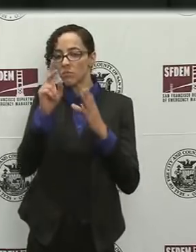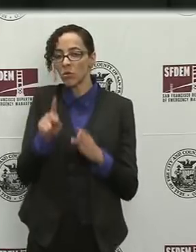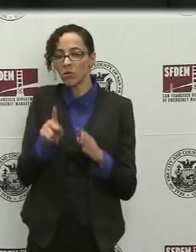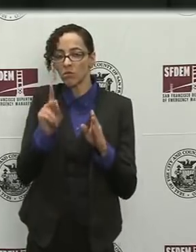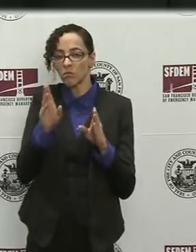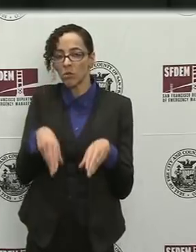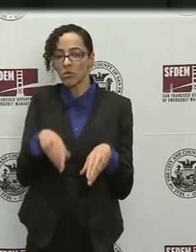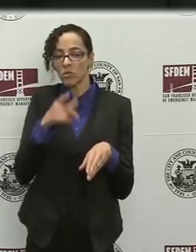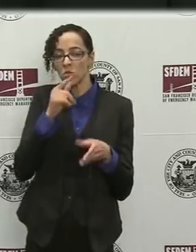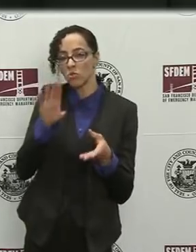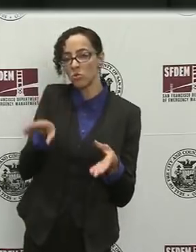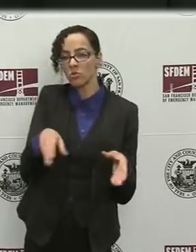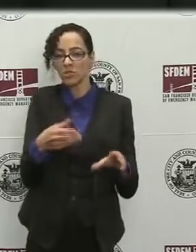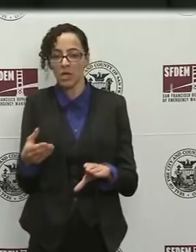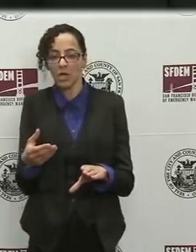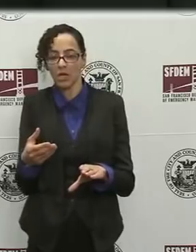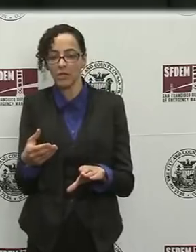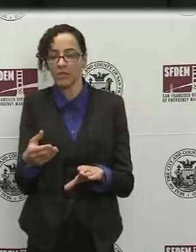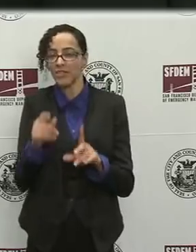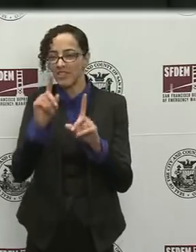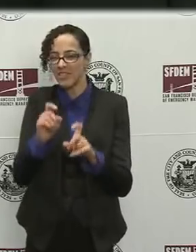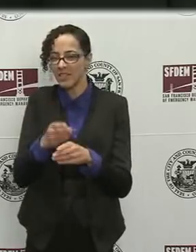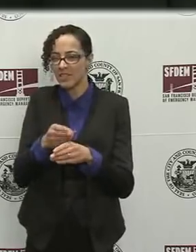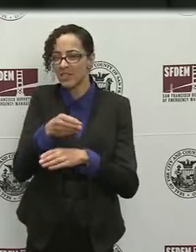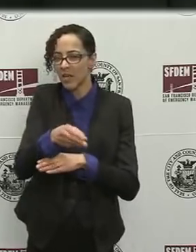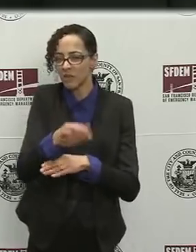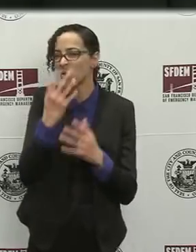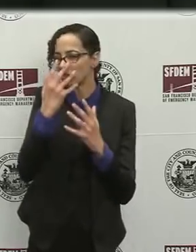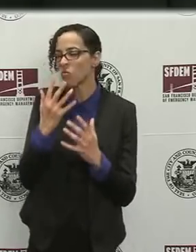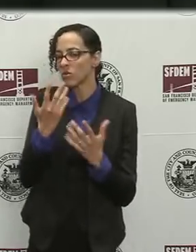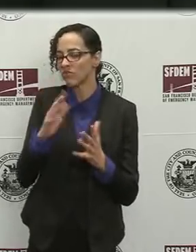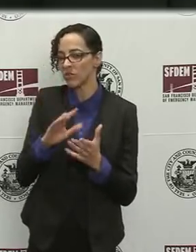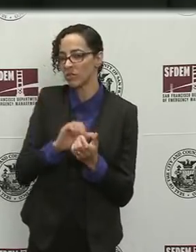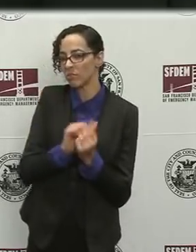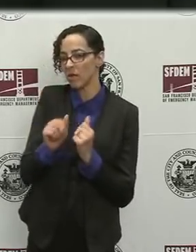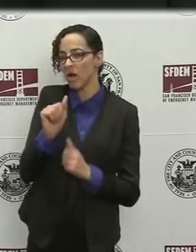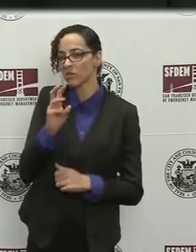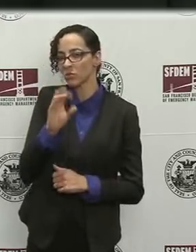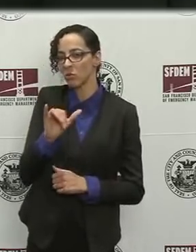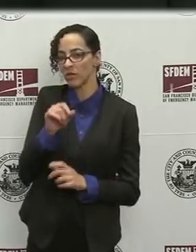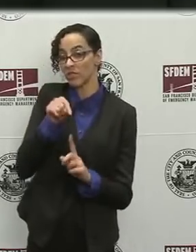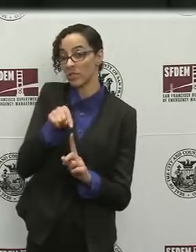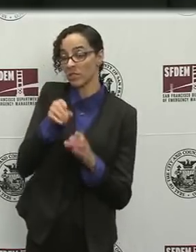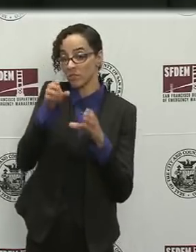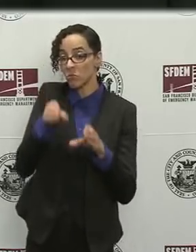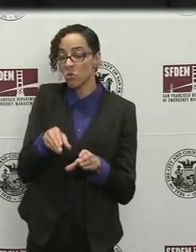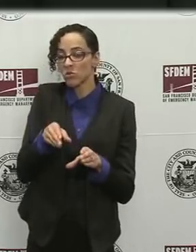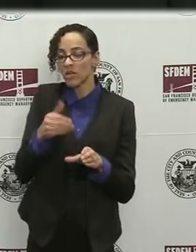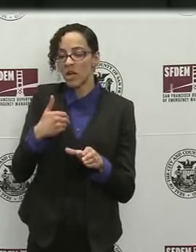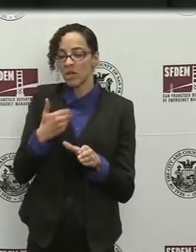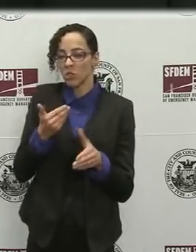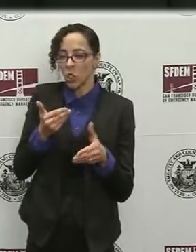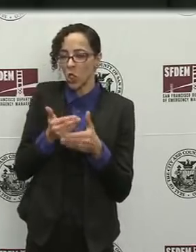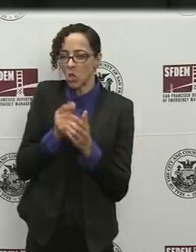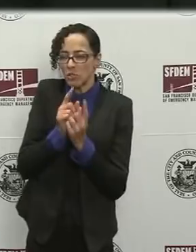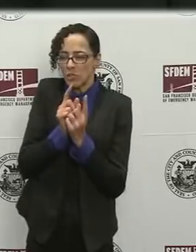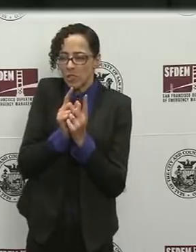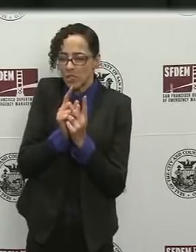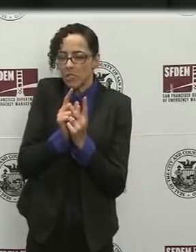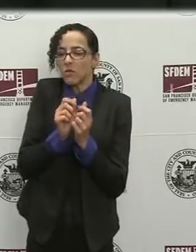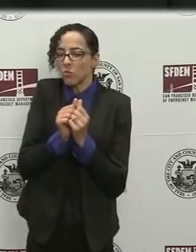after unfortunately passing away, and that person had a close contact with a COVID positive case.